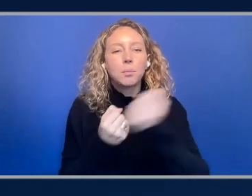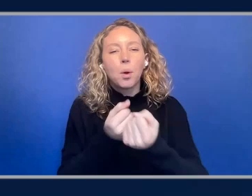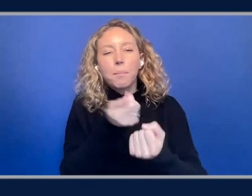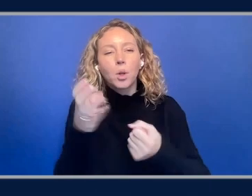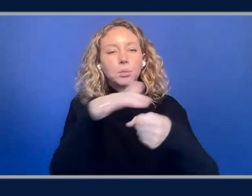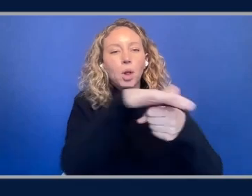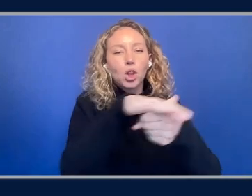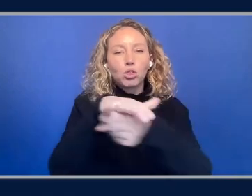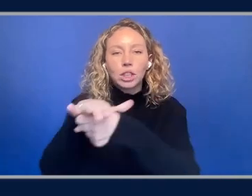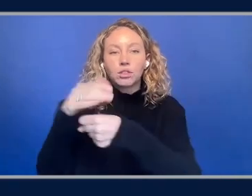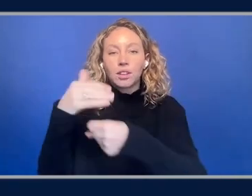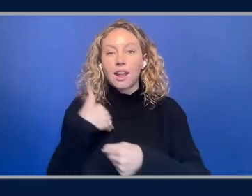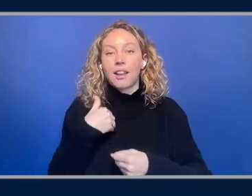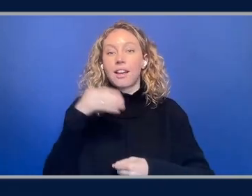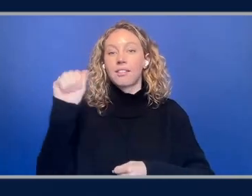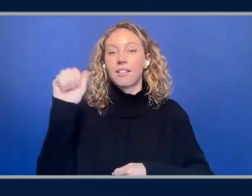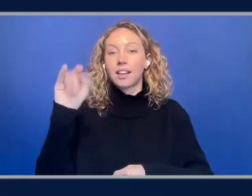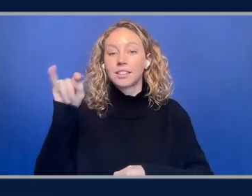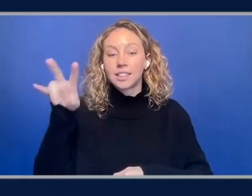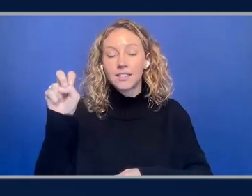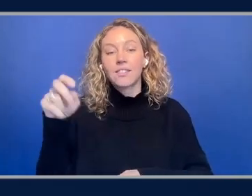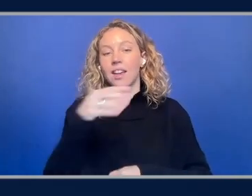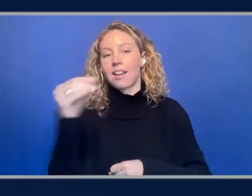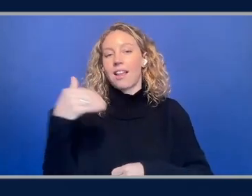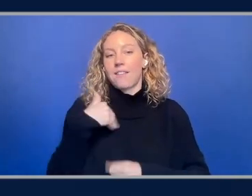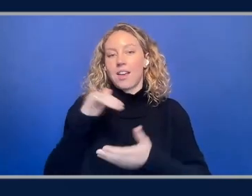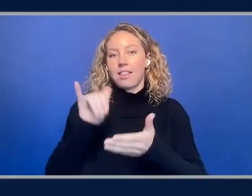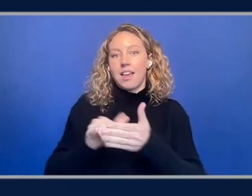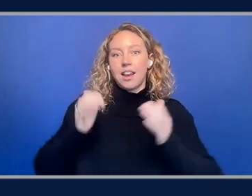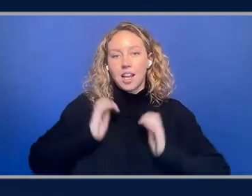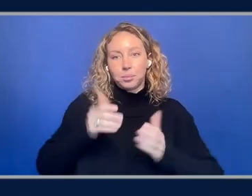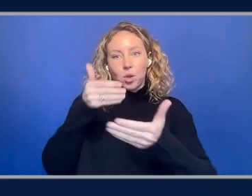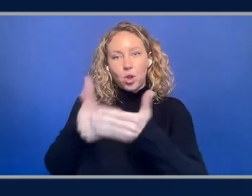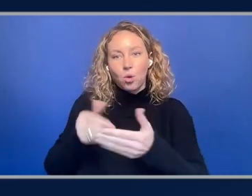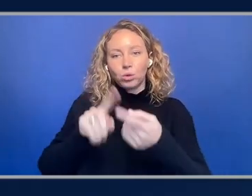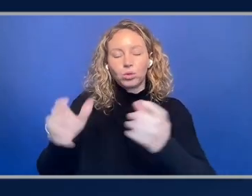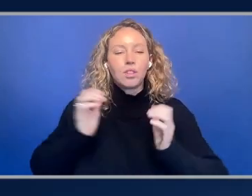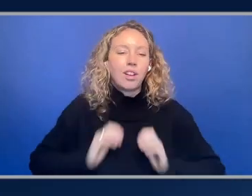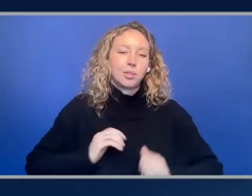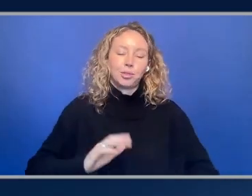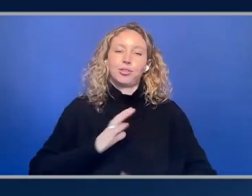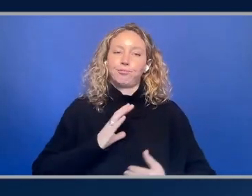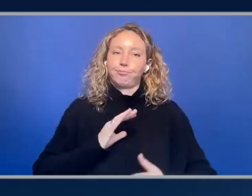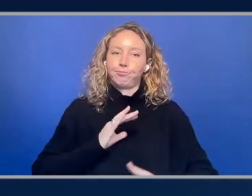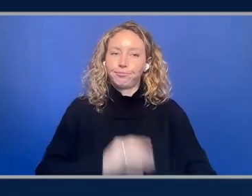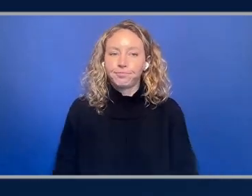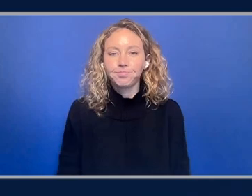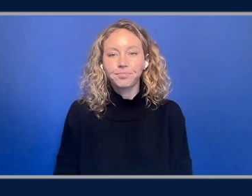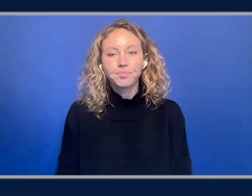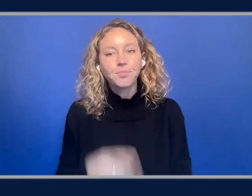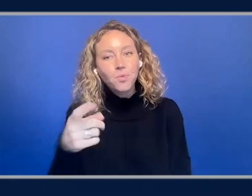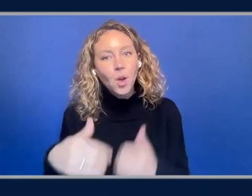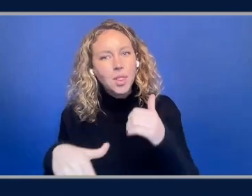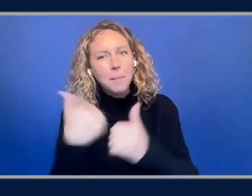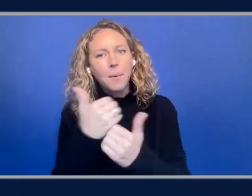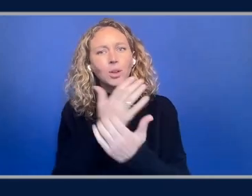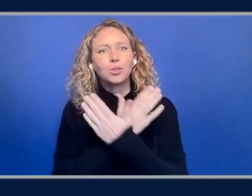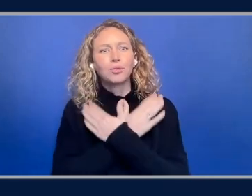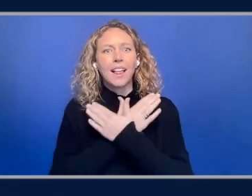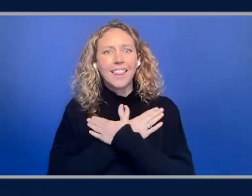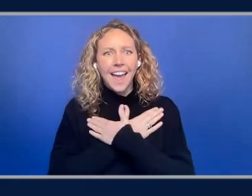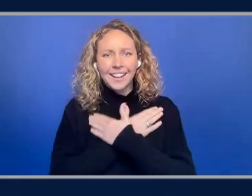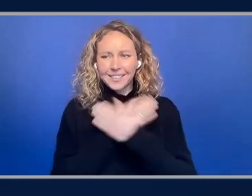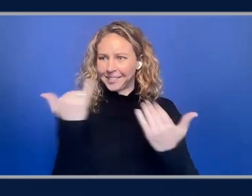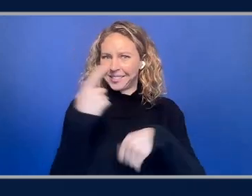active, and have your application close to your customers. Yeah. Amazing. Yes. I said this earlier, you must be the most relaxed day that you've been in a